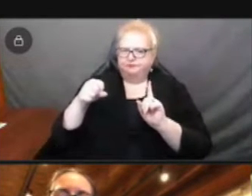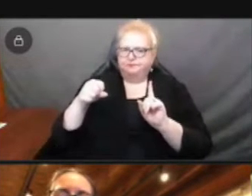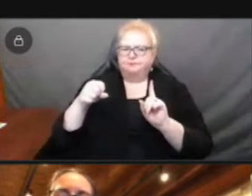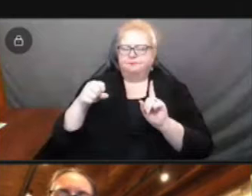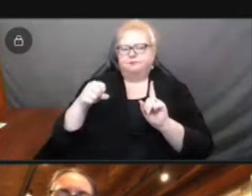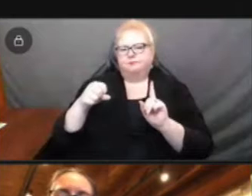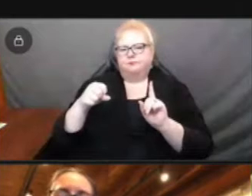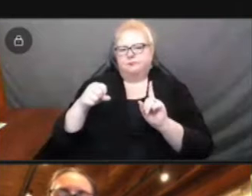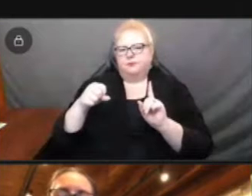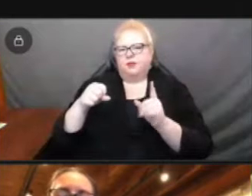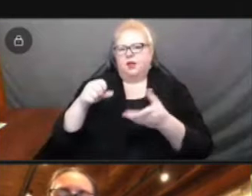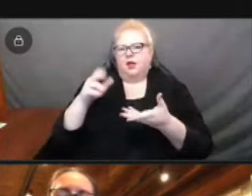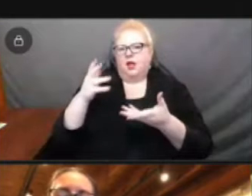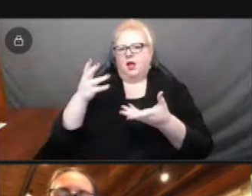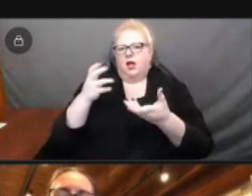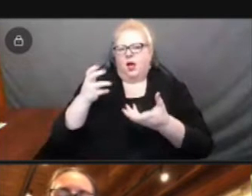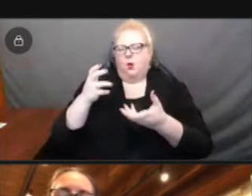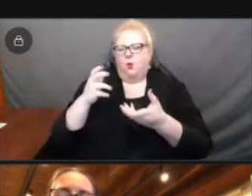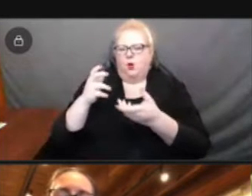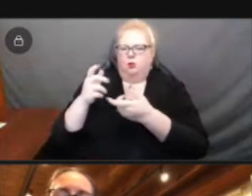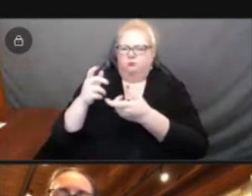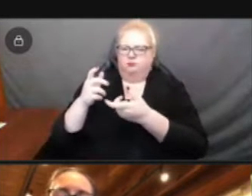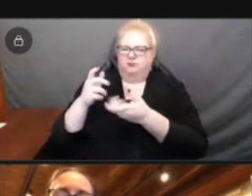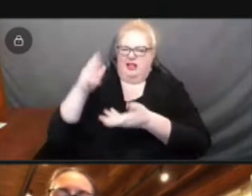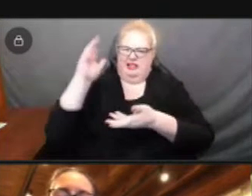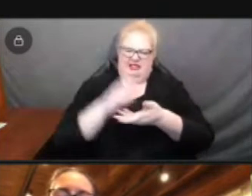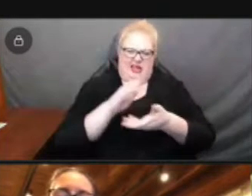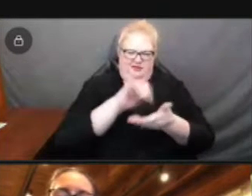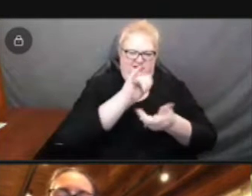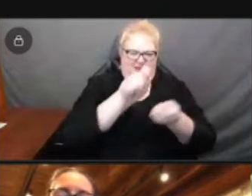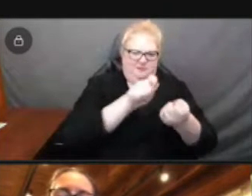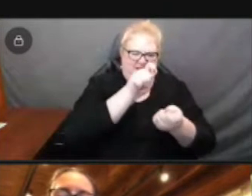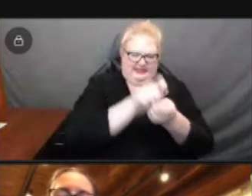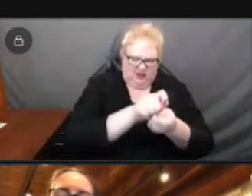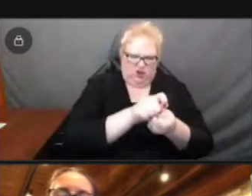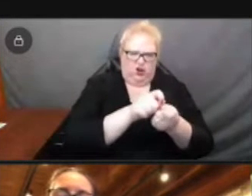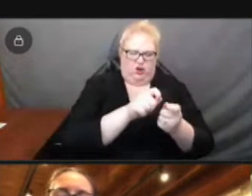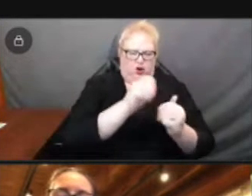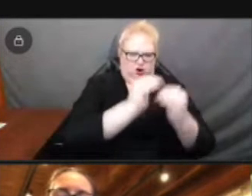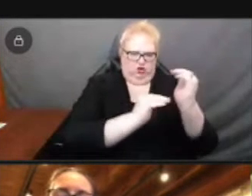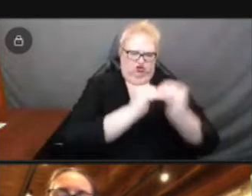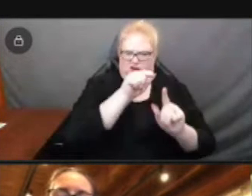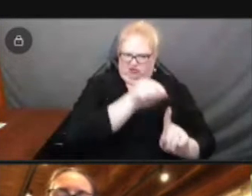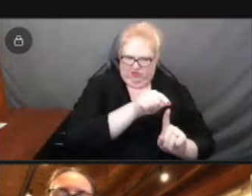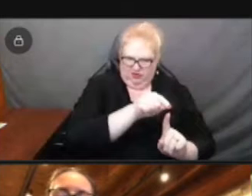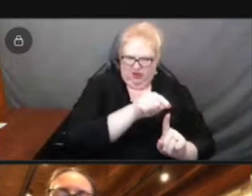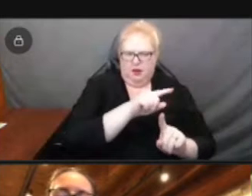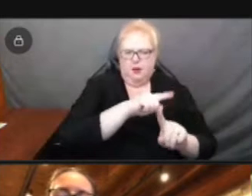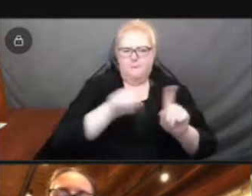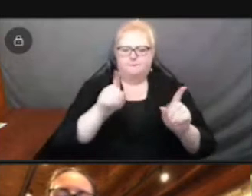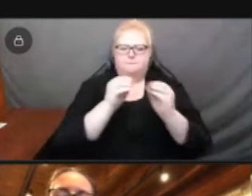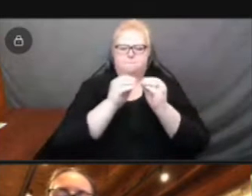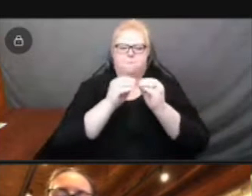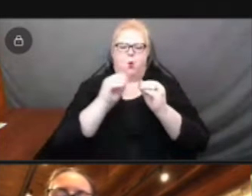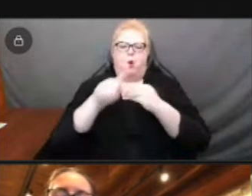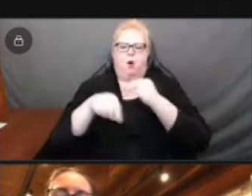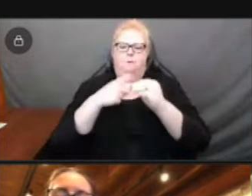that one particular structure and more to do with the